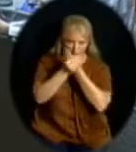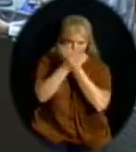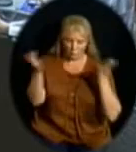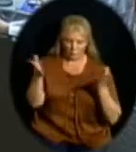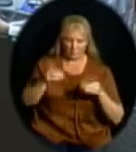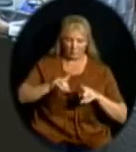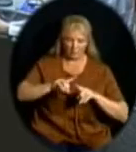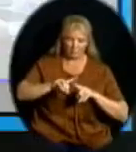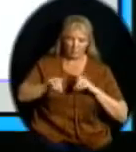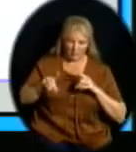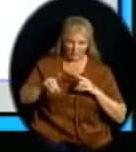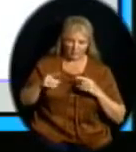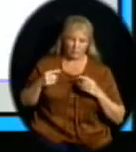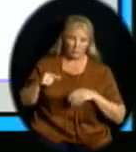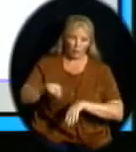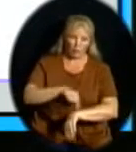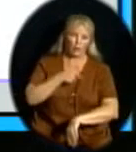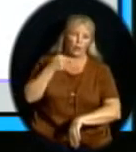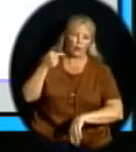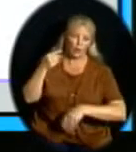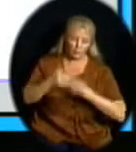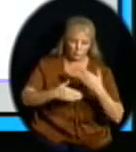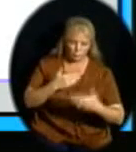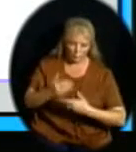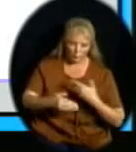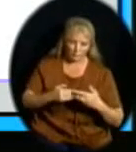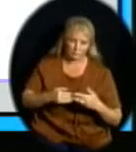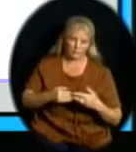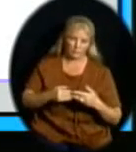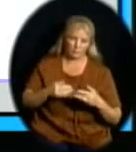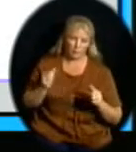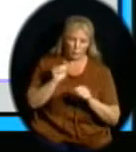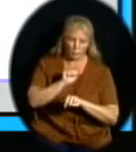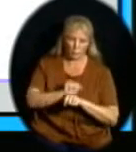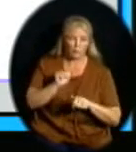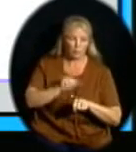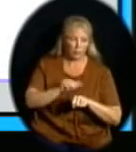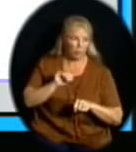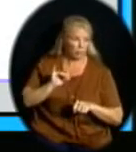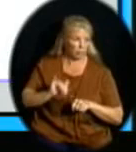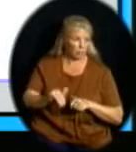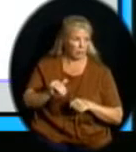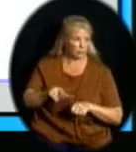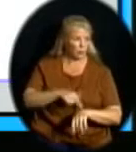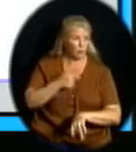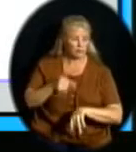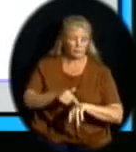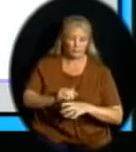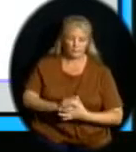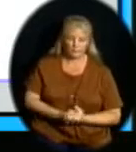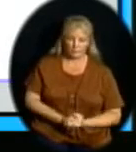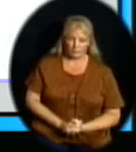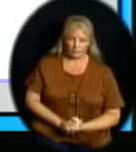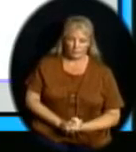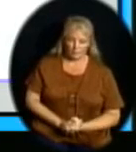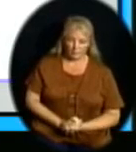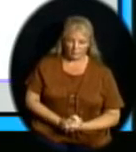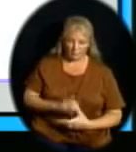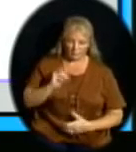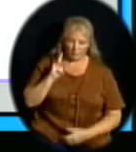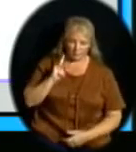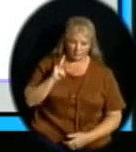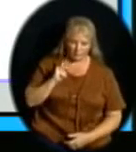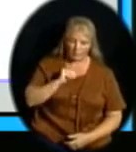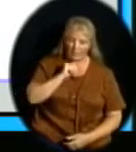informative, and hopefully we have arrived at a process, budgets that are going to meet the student needs, which we believe that it will.